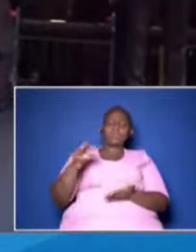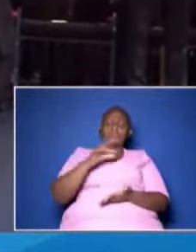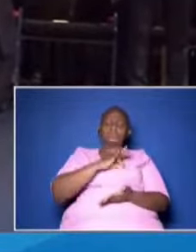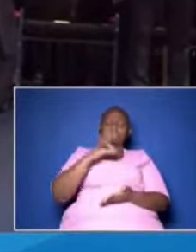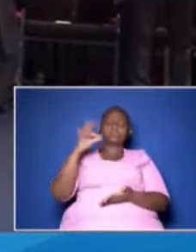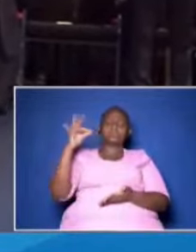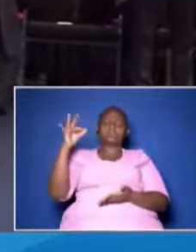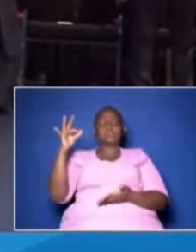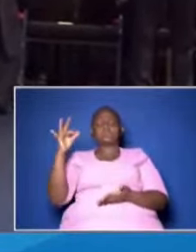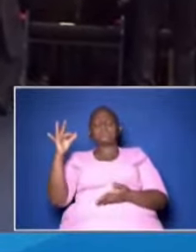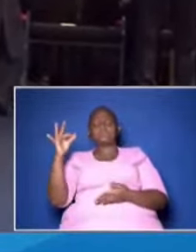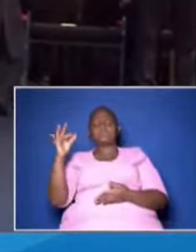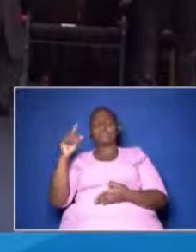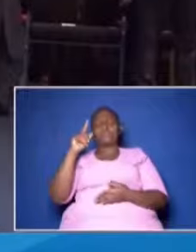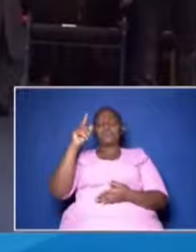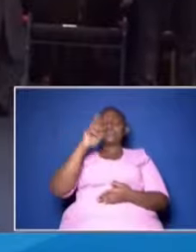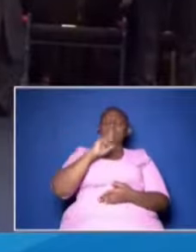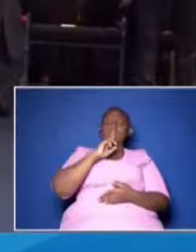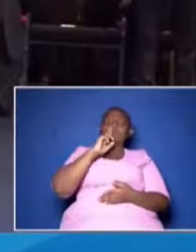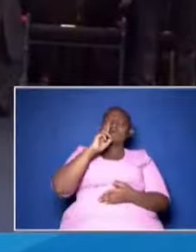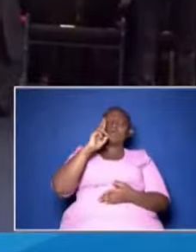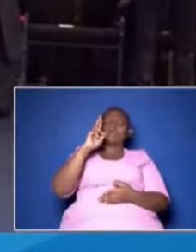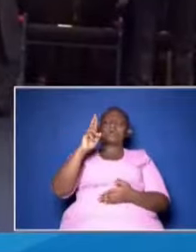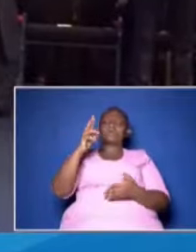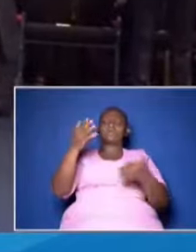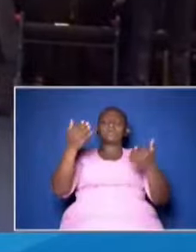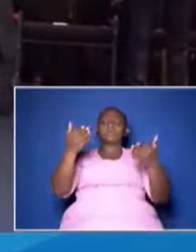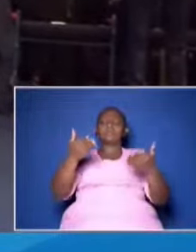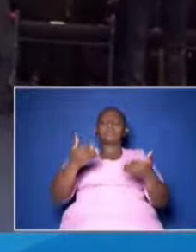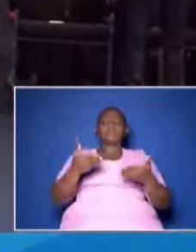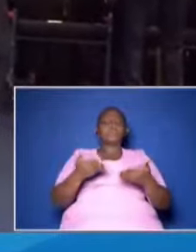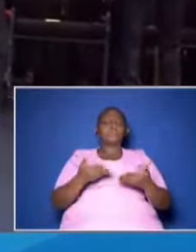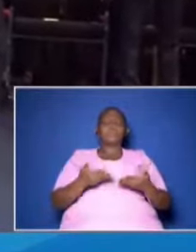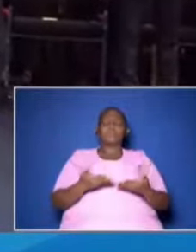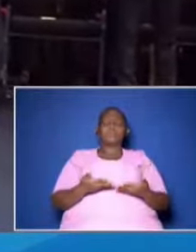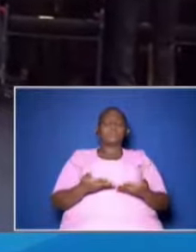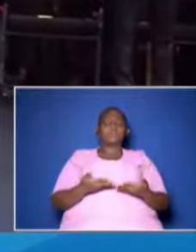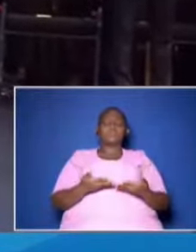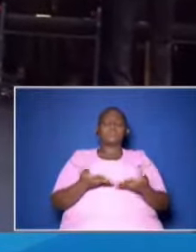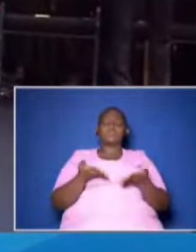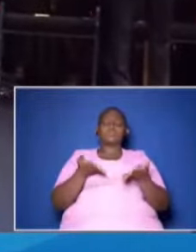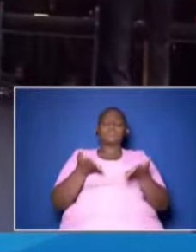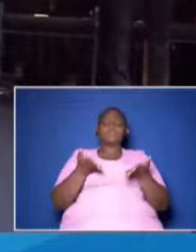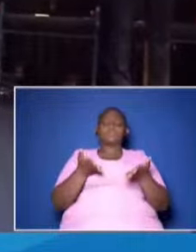Spirit Thou Art well come